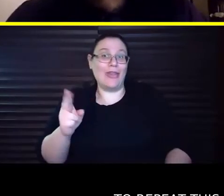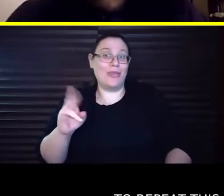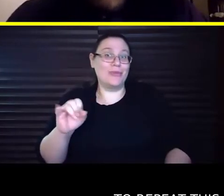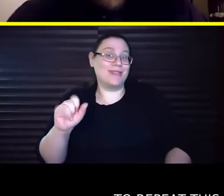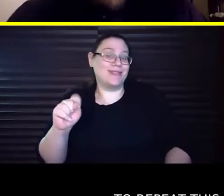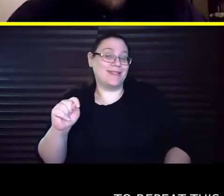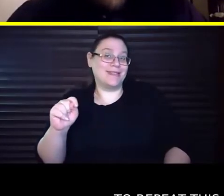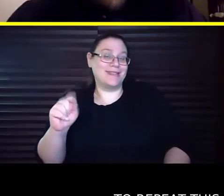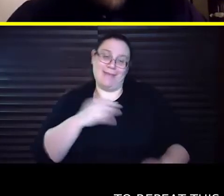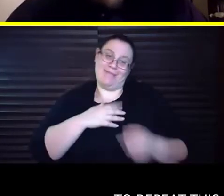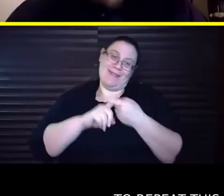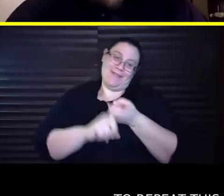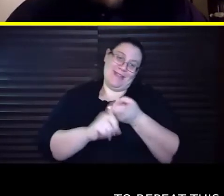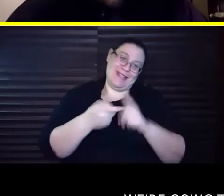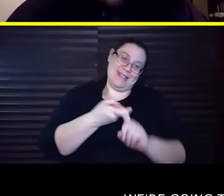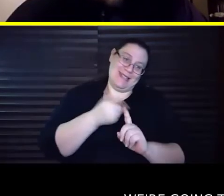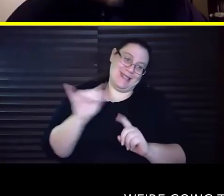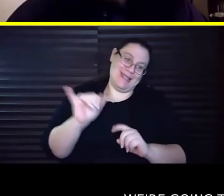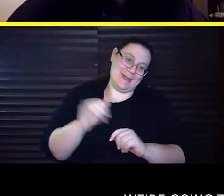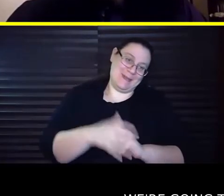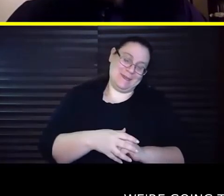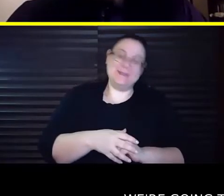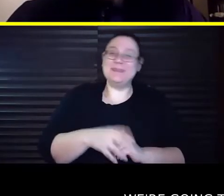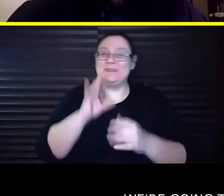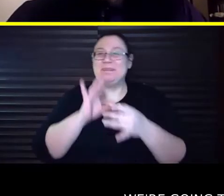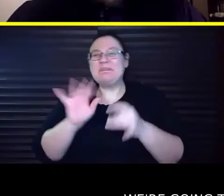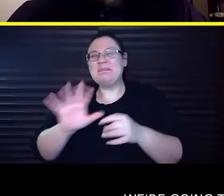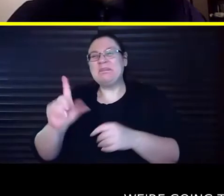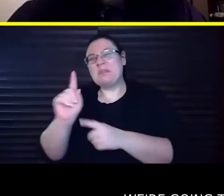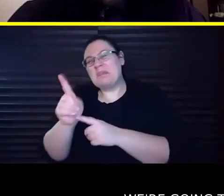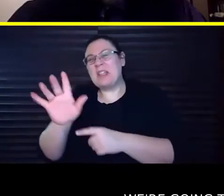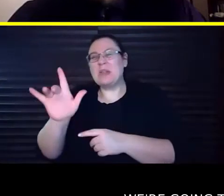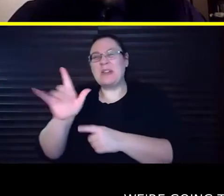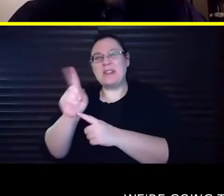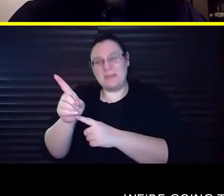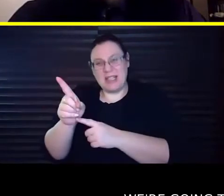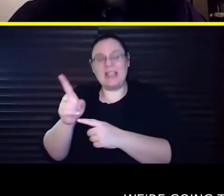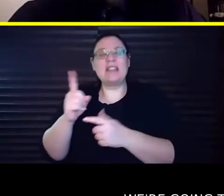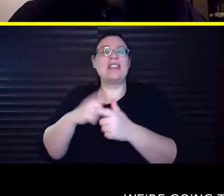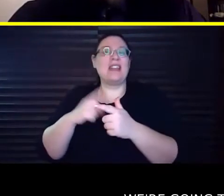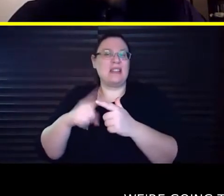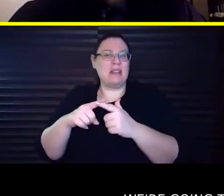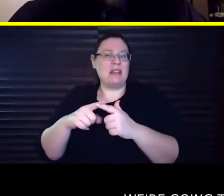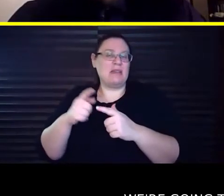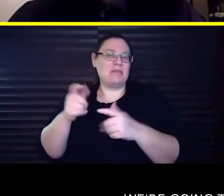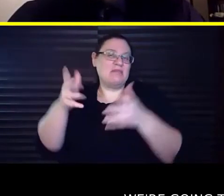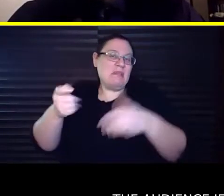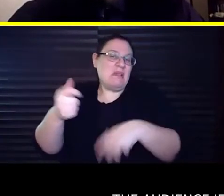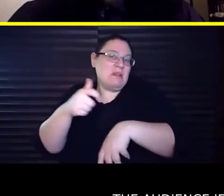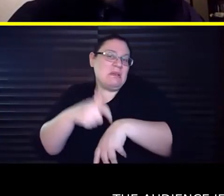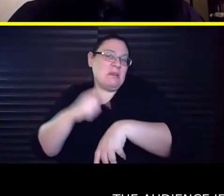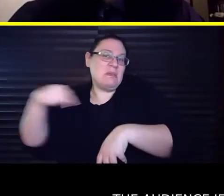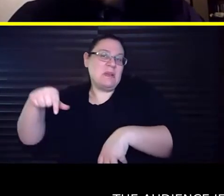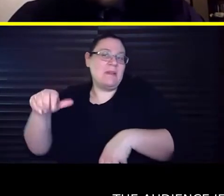and also a friend of mine. And we're going to talk for about 20 minutes, 25 minutes, and then have a Q&A question with